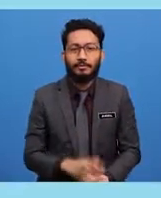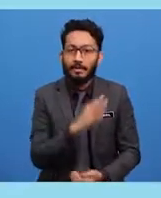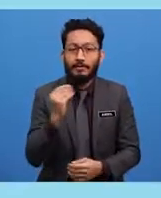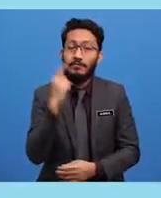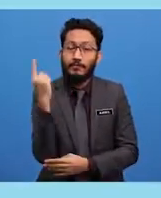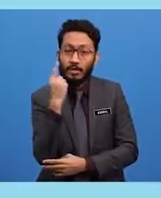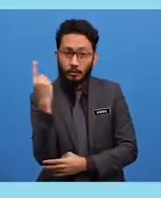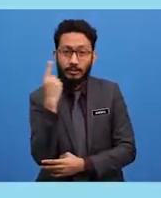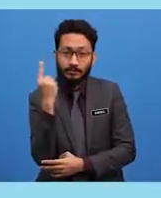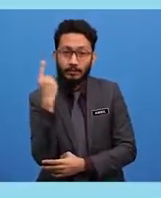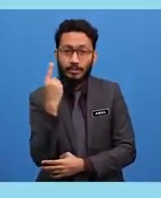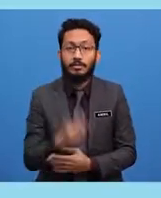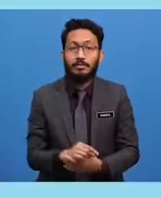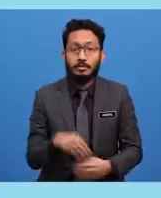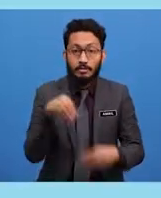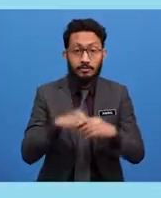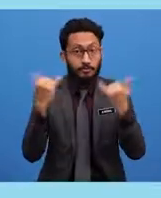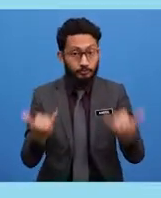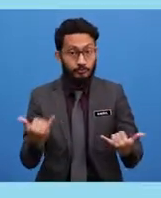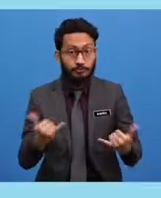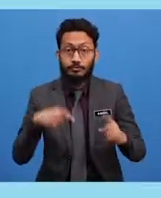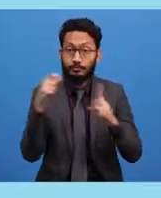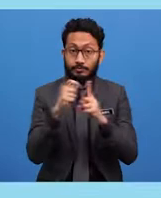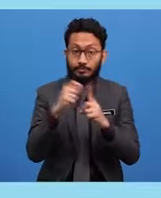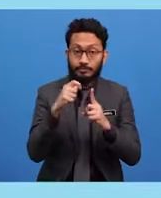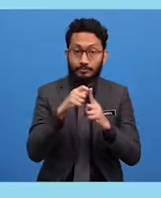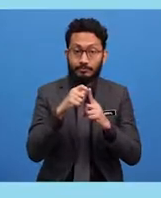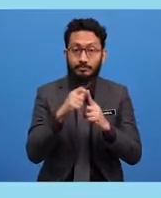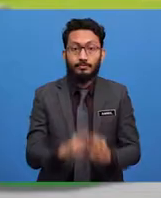frequently in a present tense sentence.